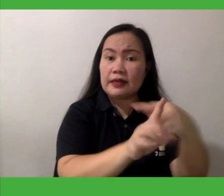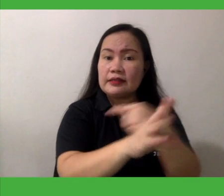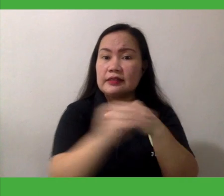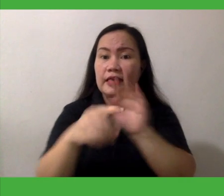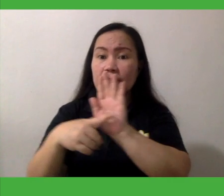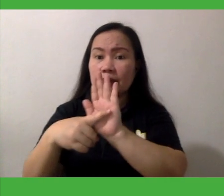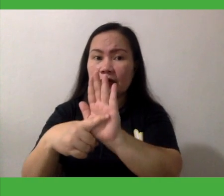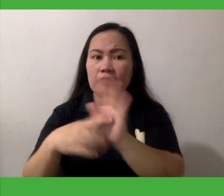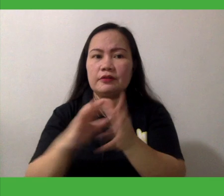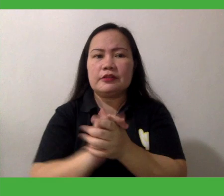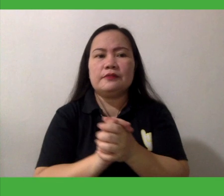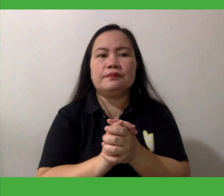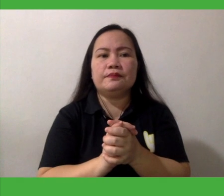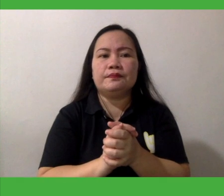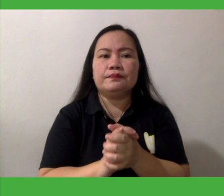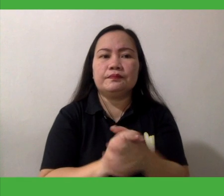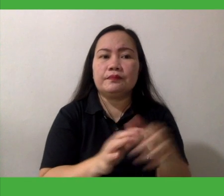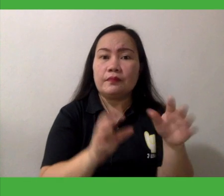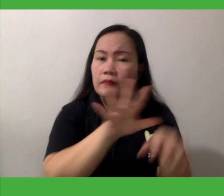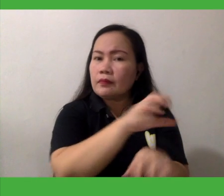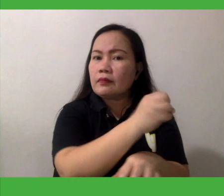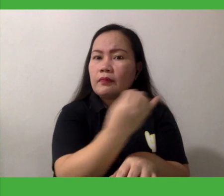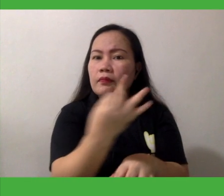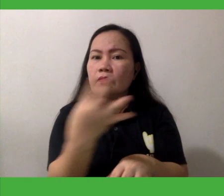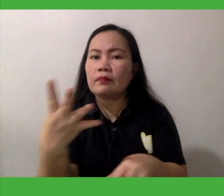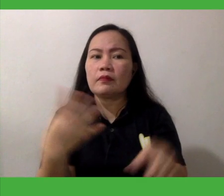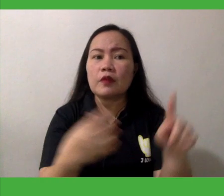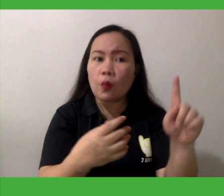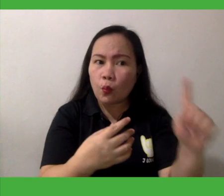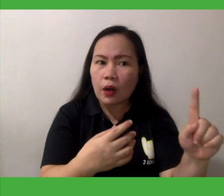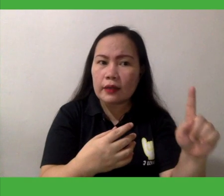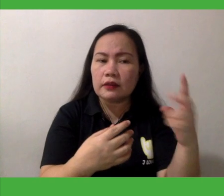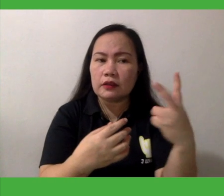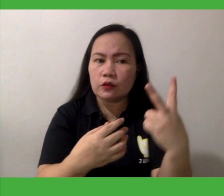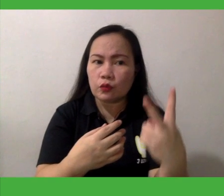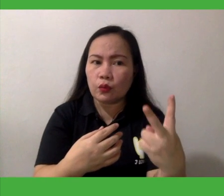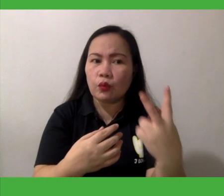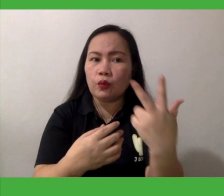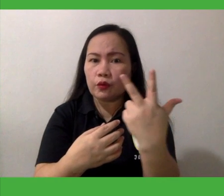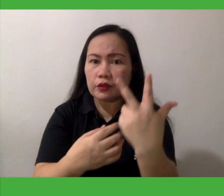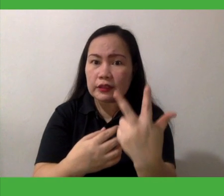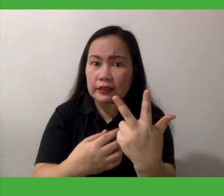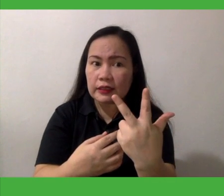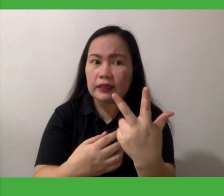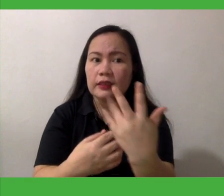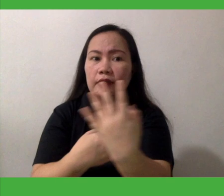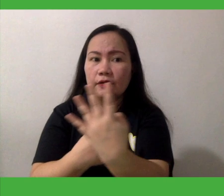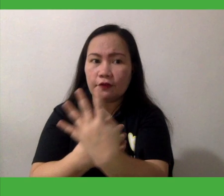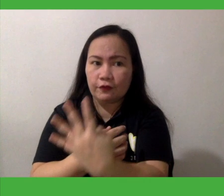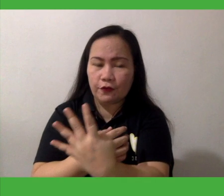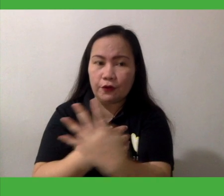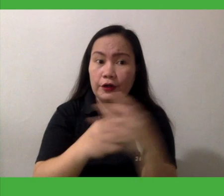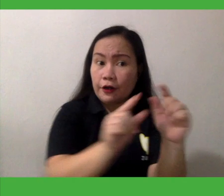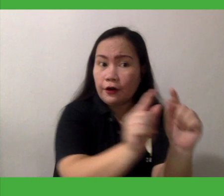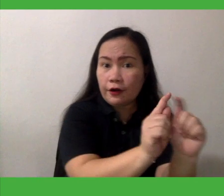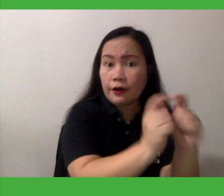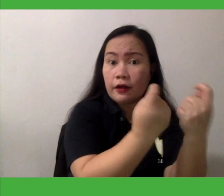minus lang po. Ayan ha, based dun sa ating definition. So, bilang natin ang terms. 1,